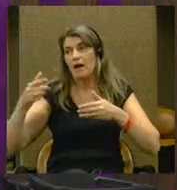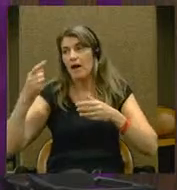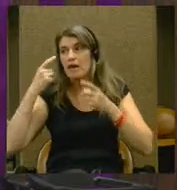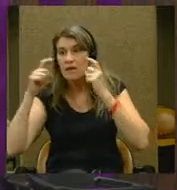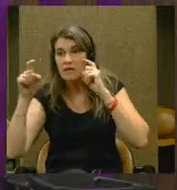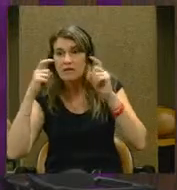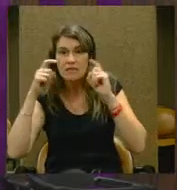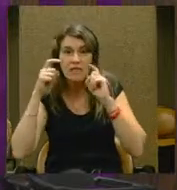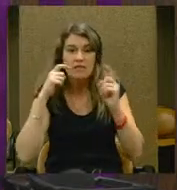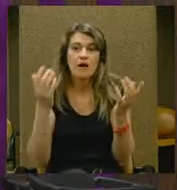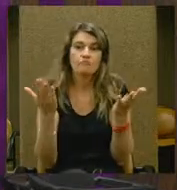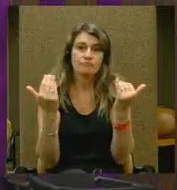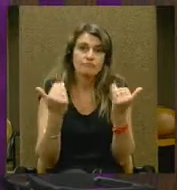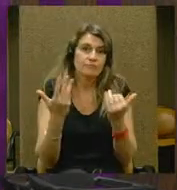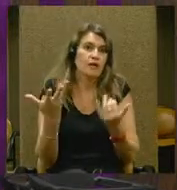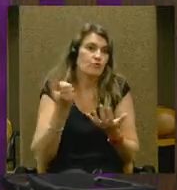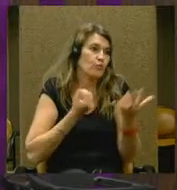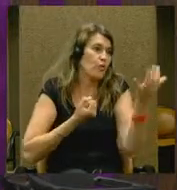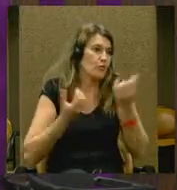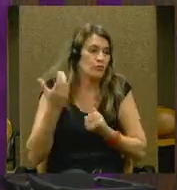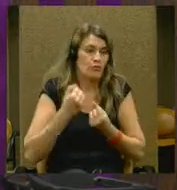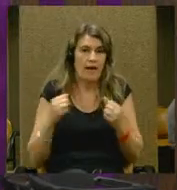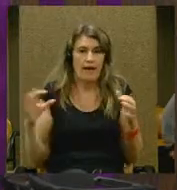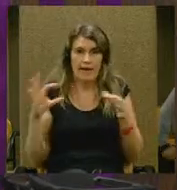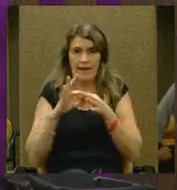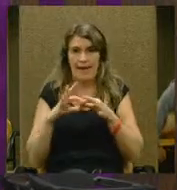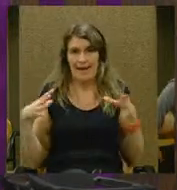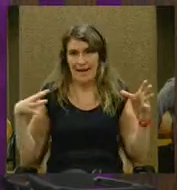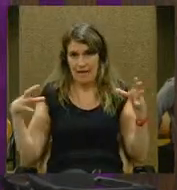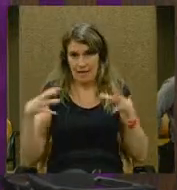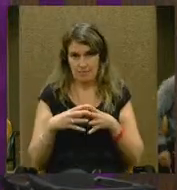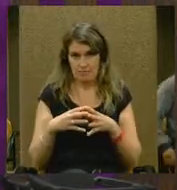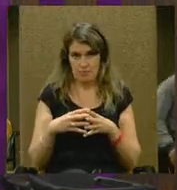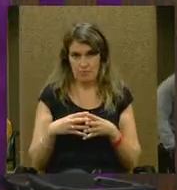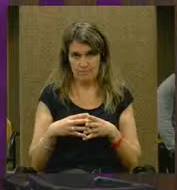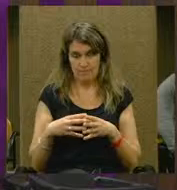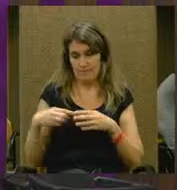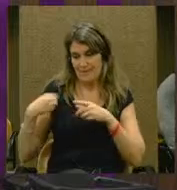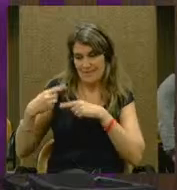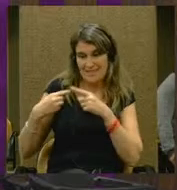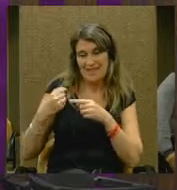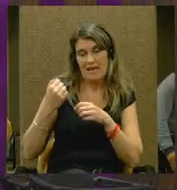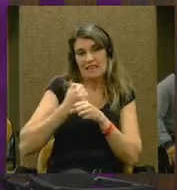to try to have the participation of all the stakeholders,